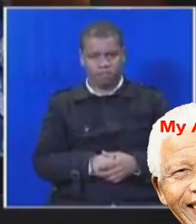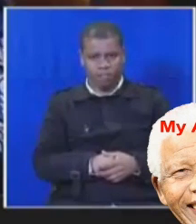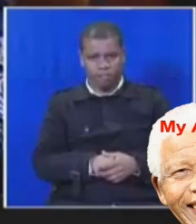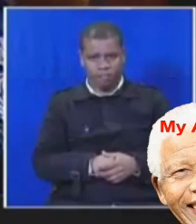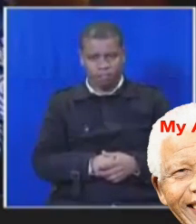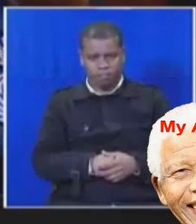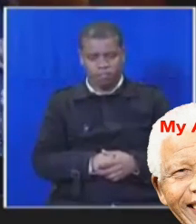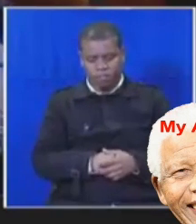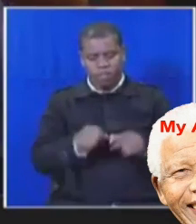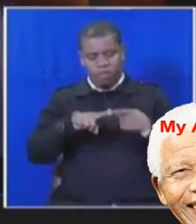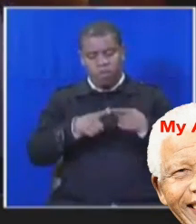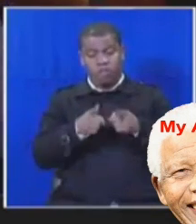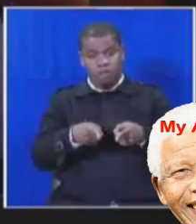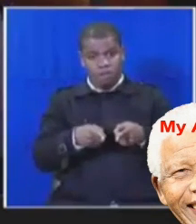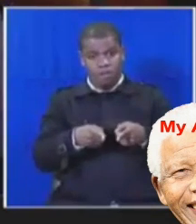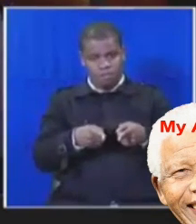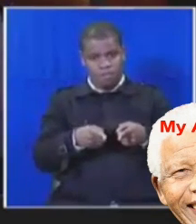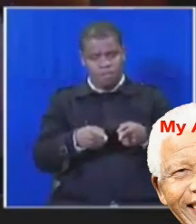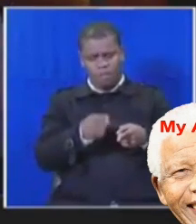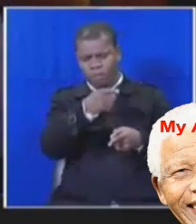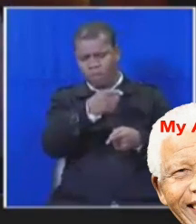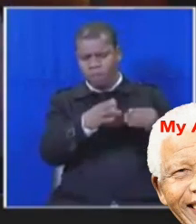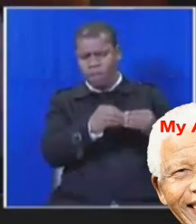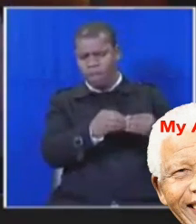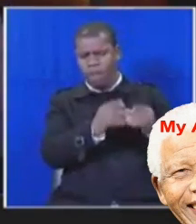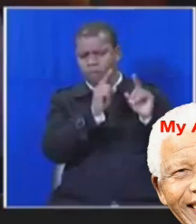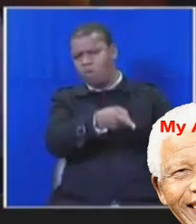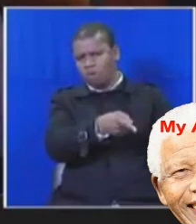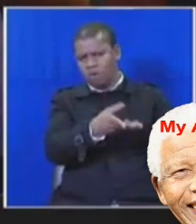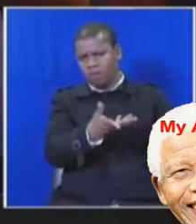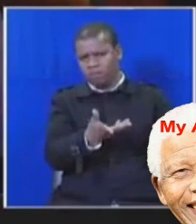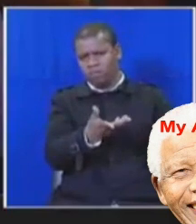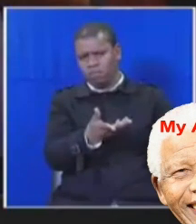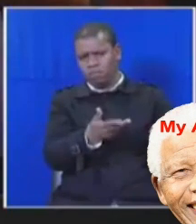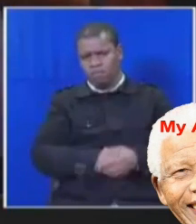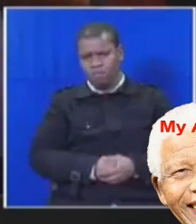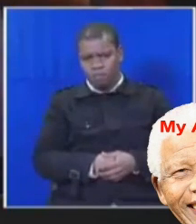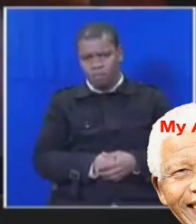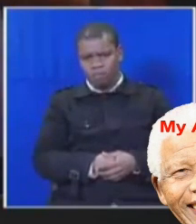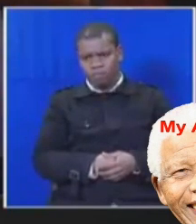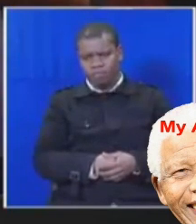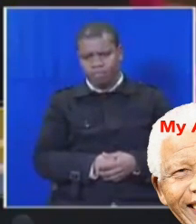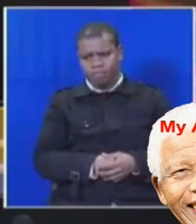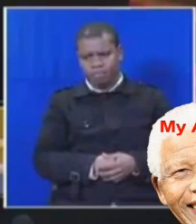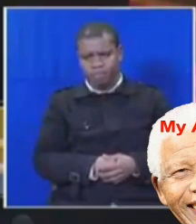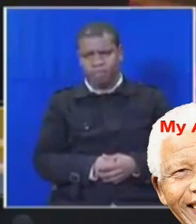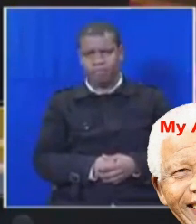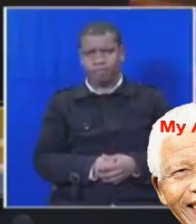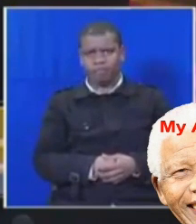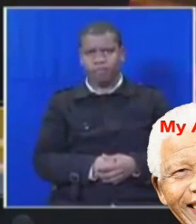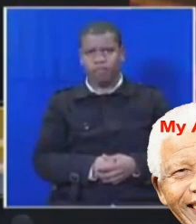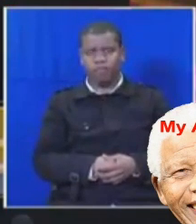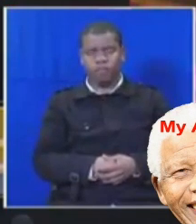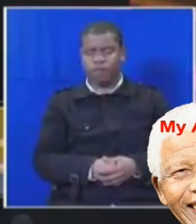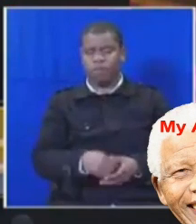order? Can you call the member to order? It now is misleading. And we're not going to accept any stories of say I didn't hear. That